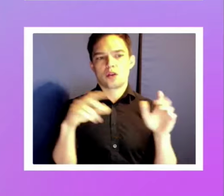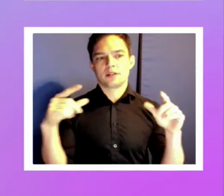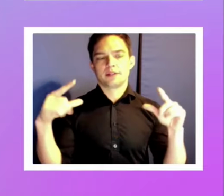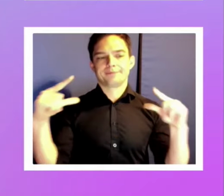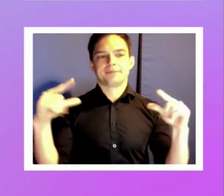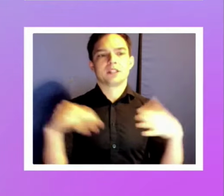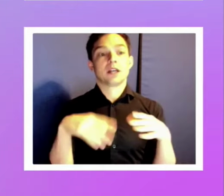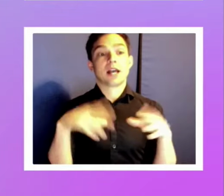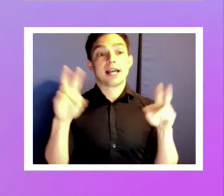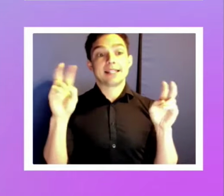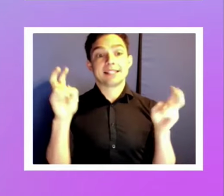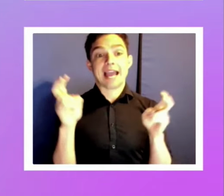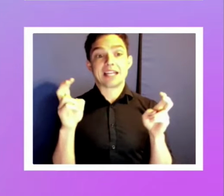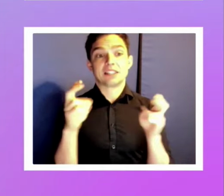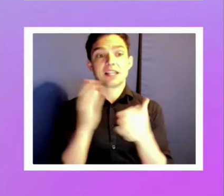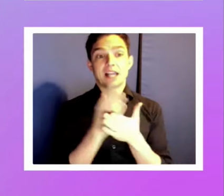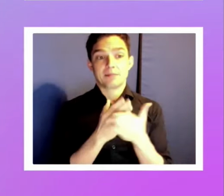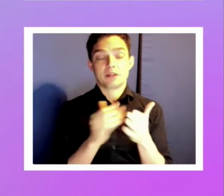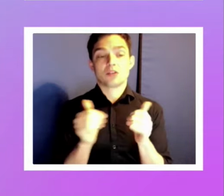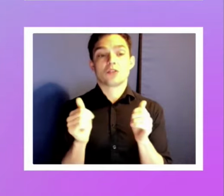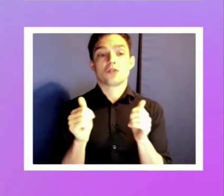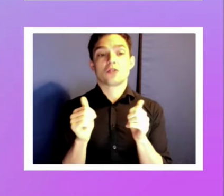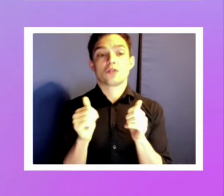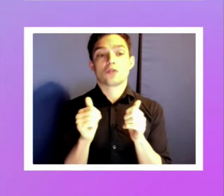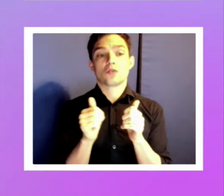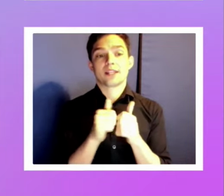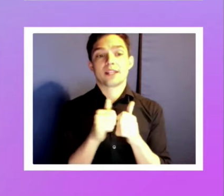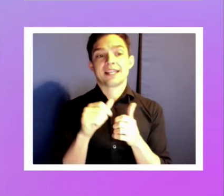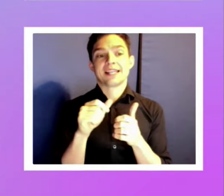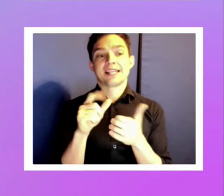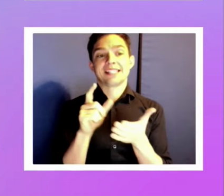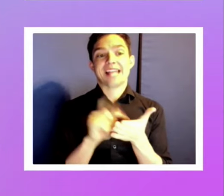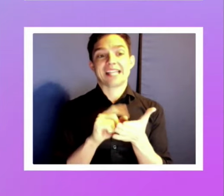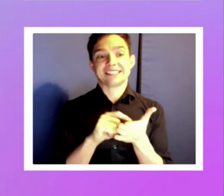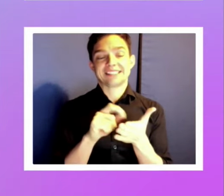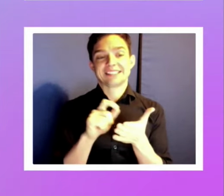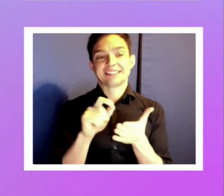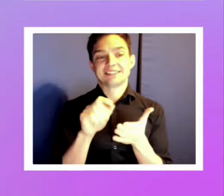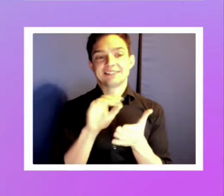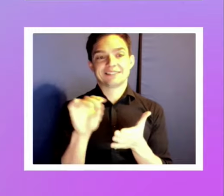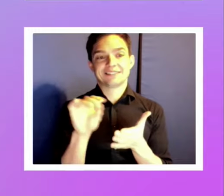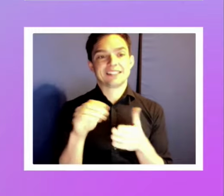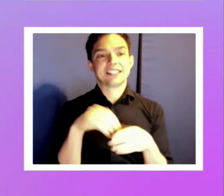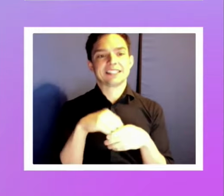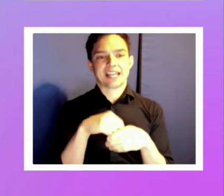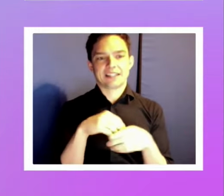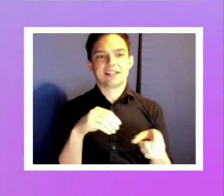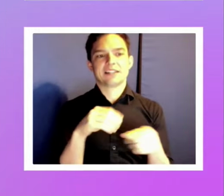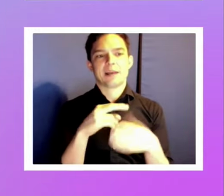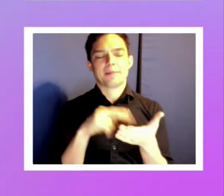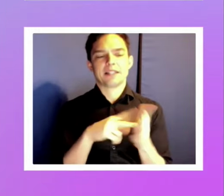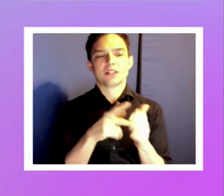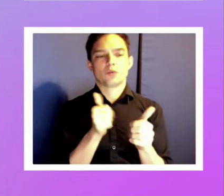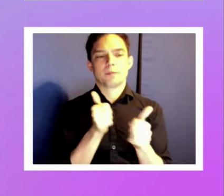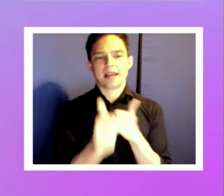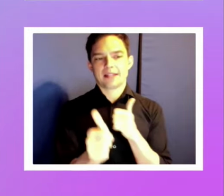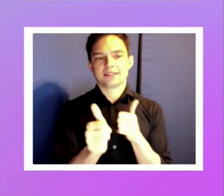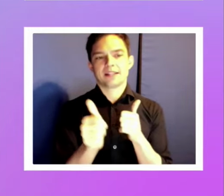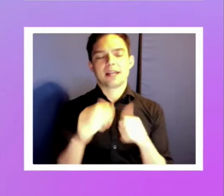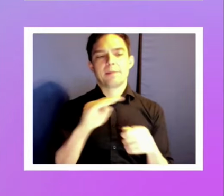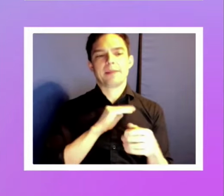title element with some text inside of it that would pass the rule. It meets both of those expectations.